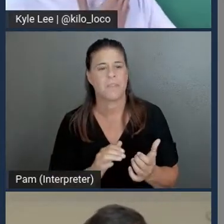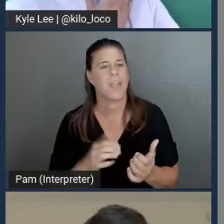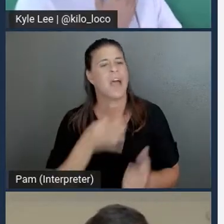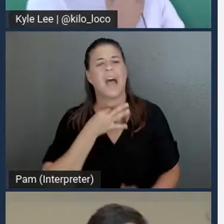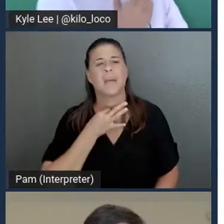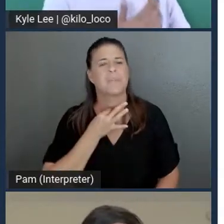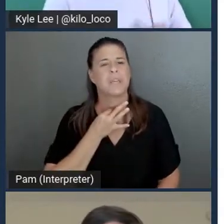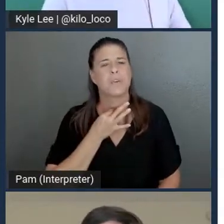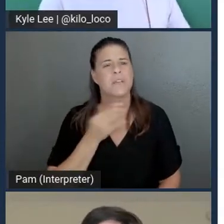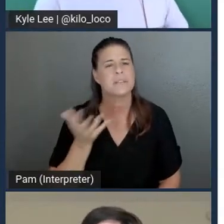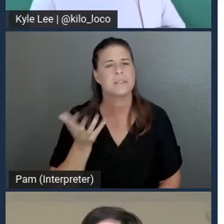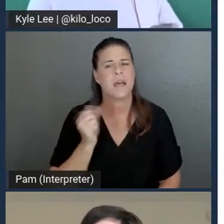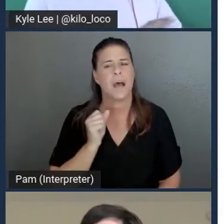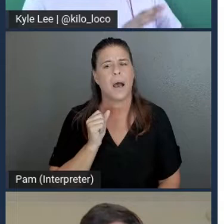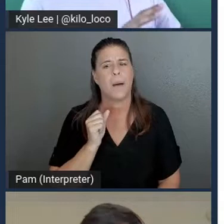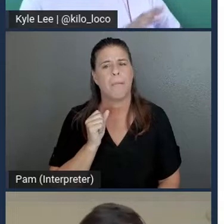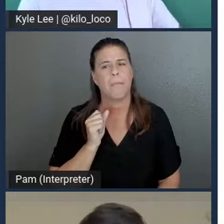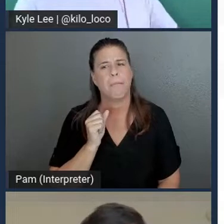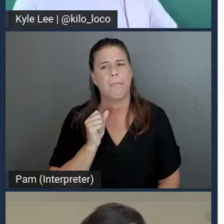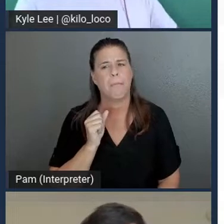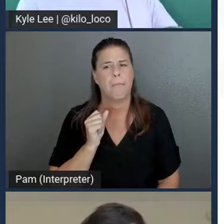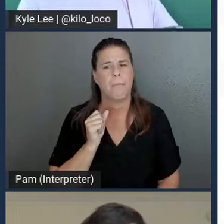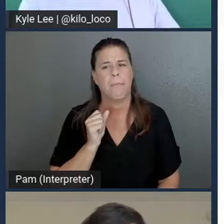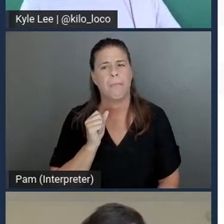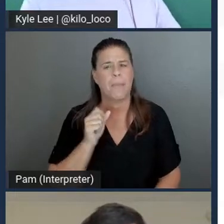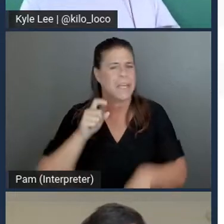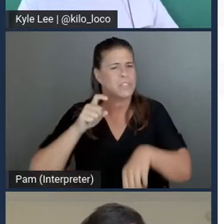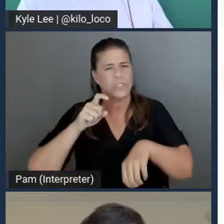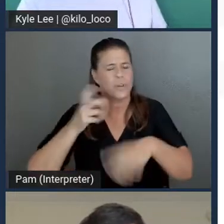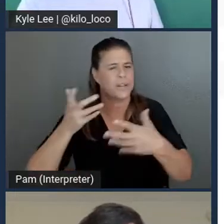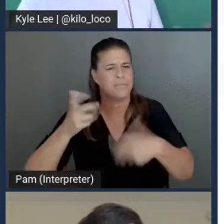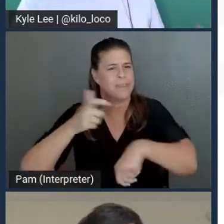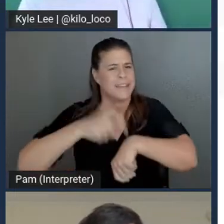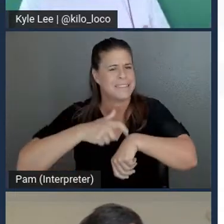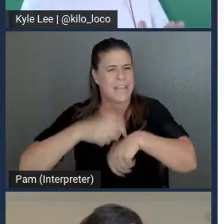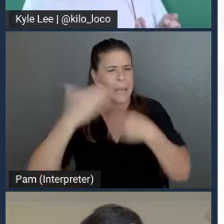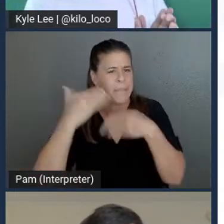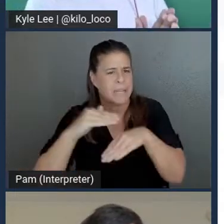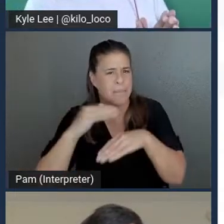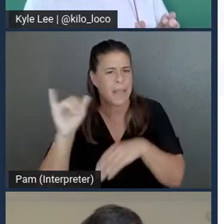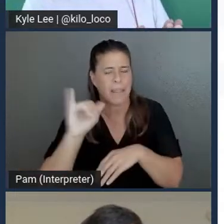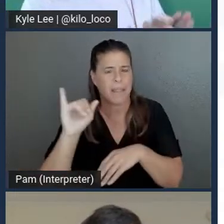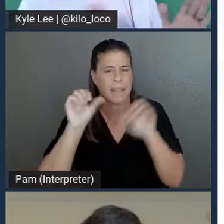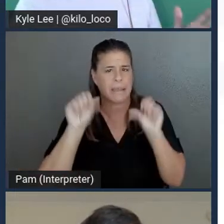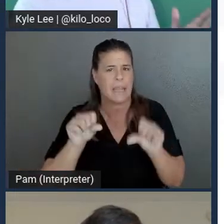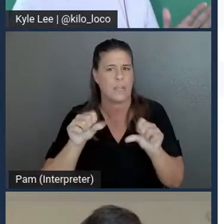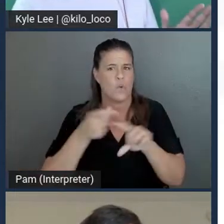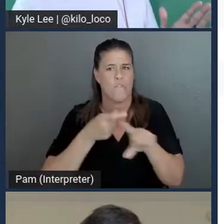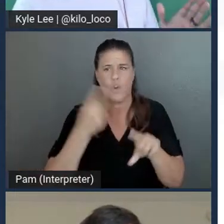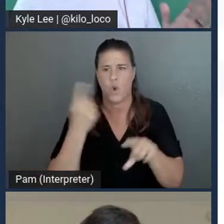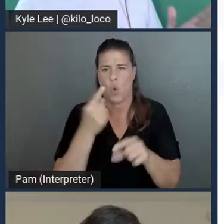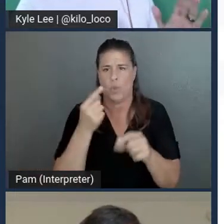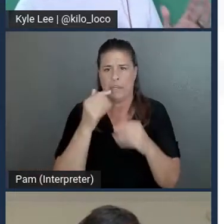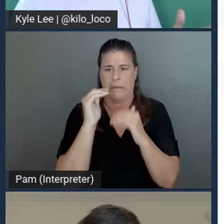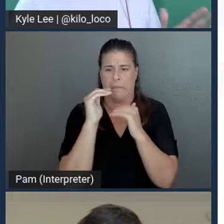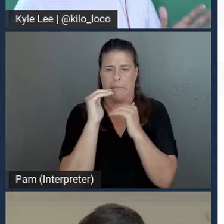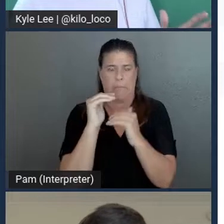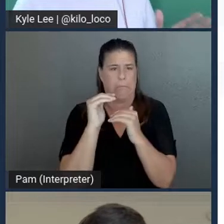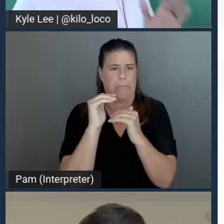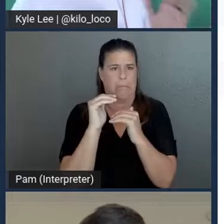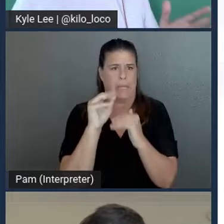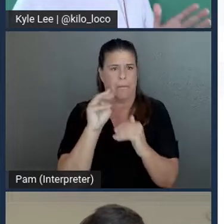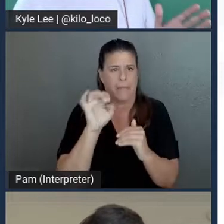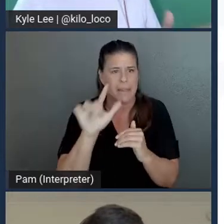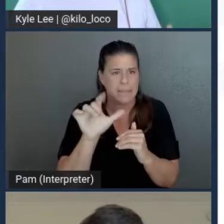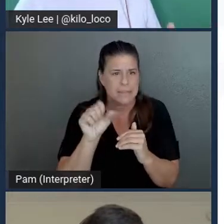curious. Is there a time limit? Like, can you go for only X amount of